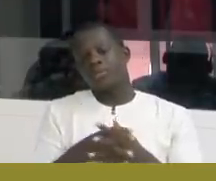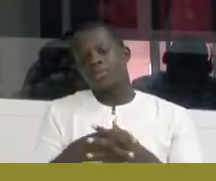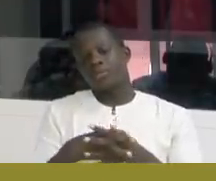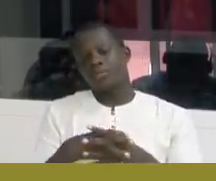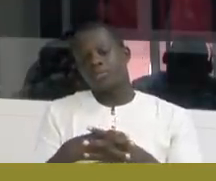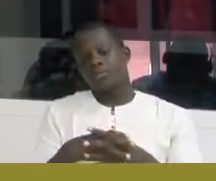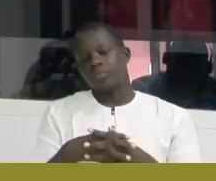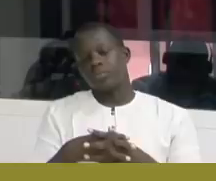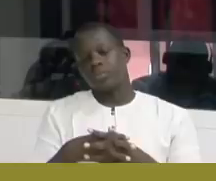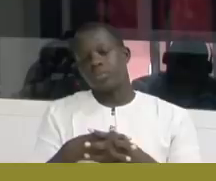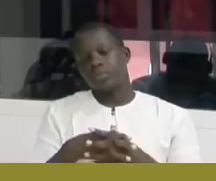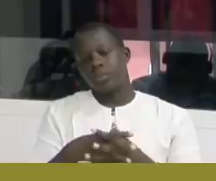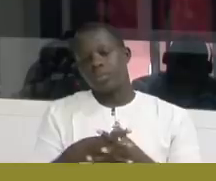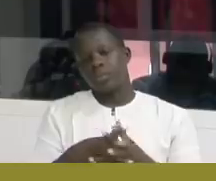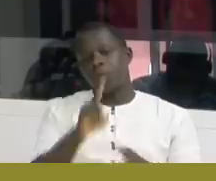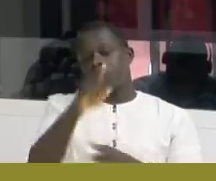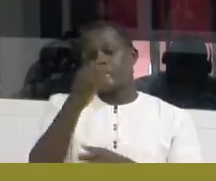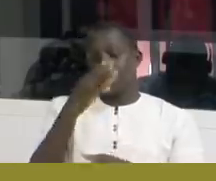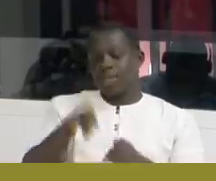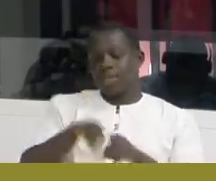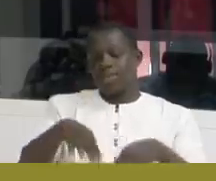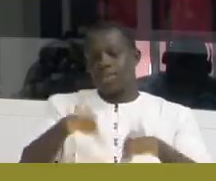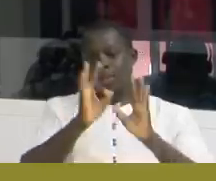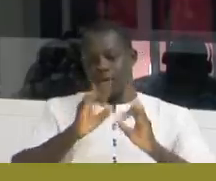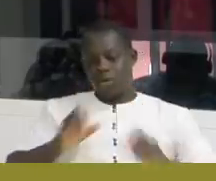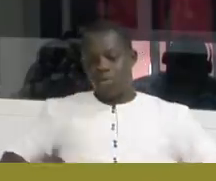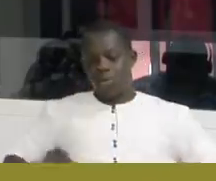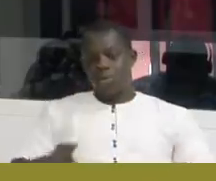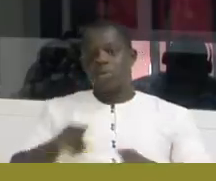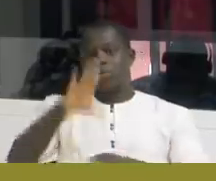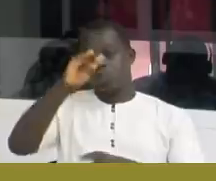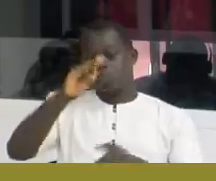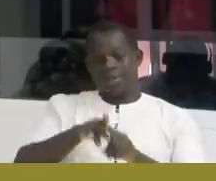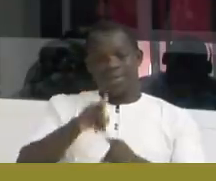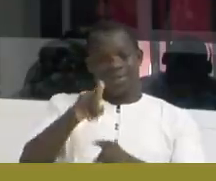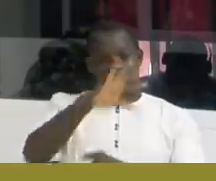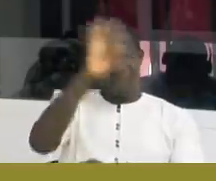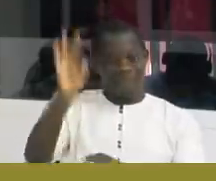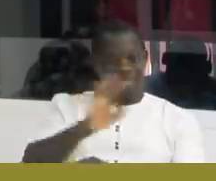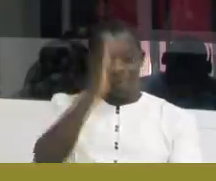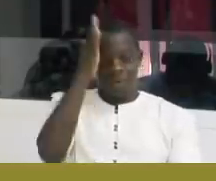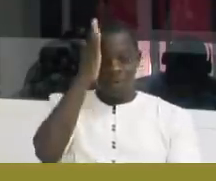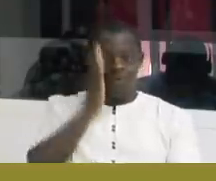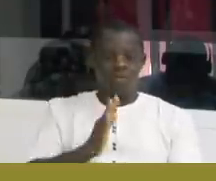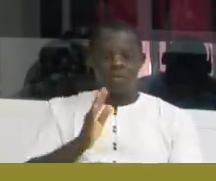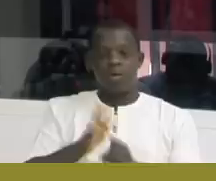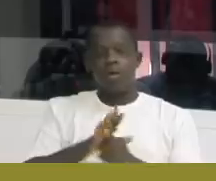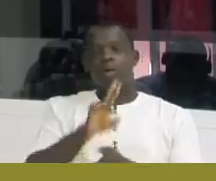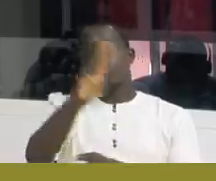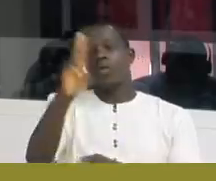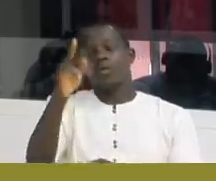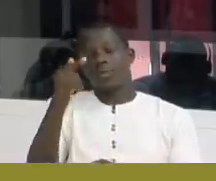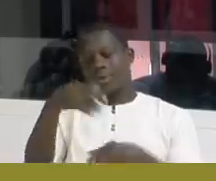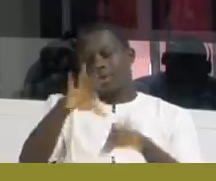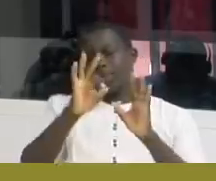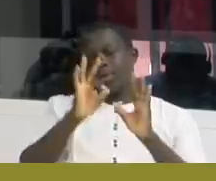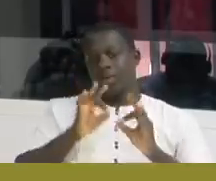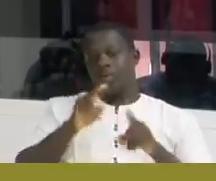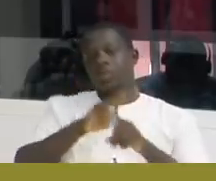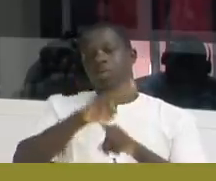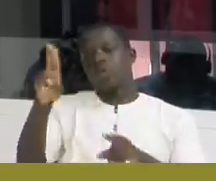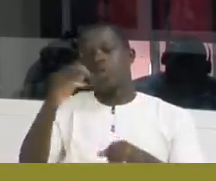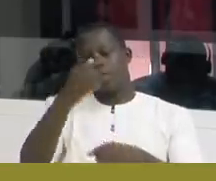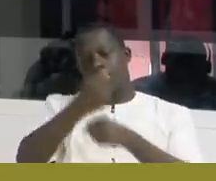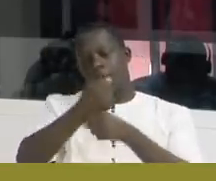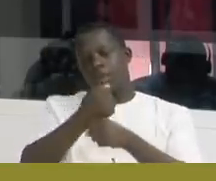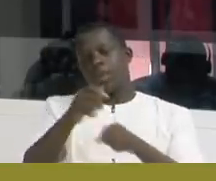the opportunity to do so, sir. That is a bit expensive. Well, don't take any offense. I don't mean to be